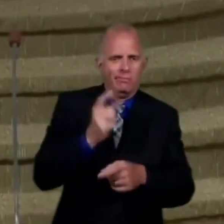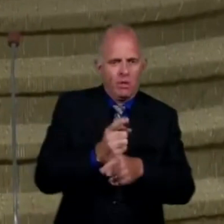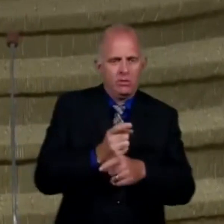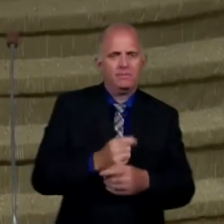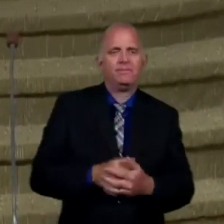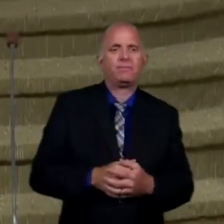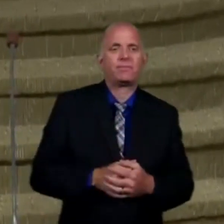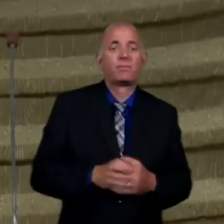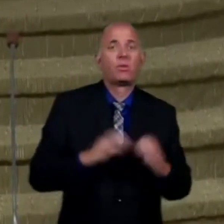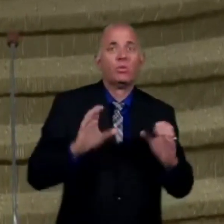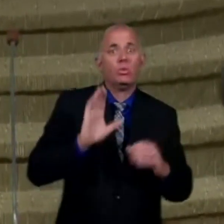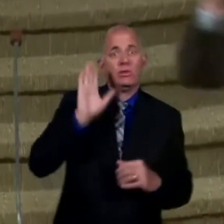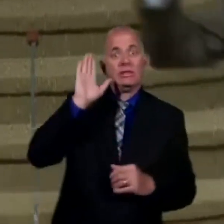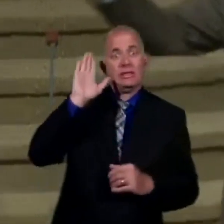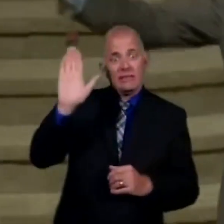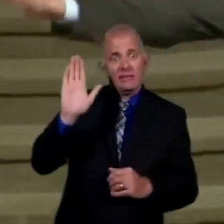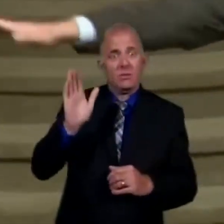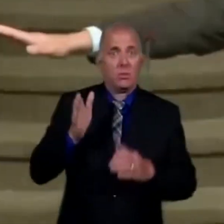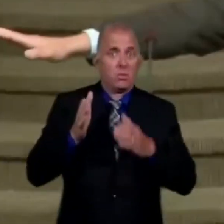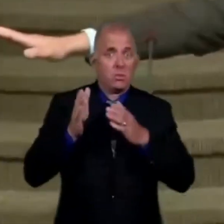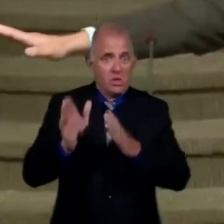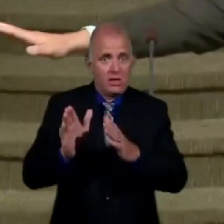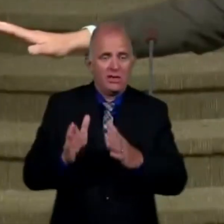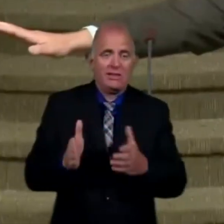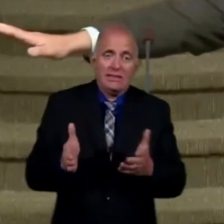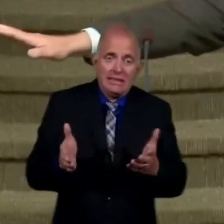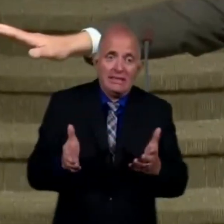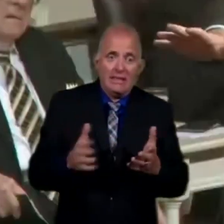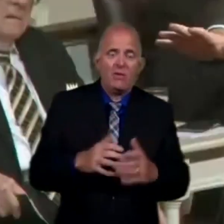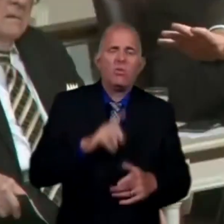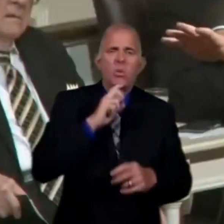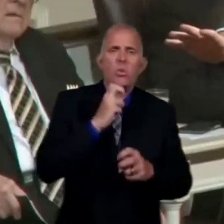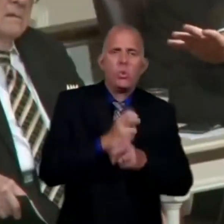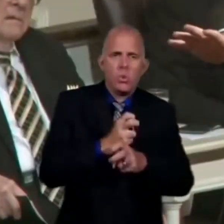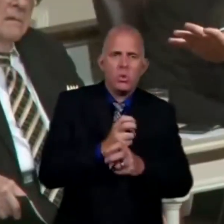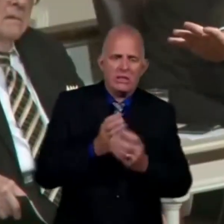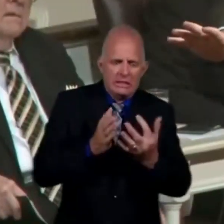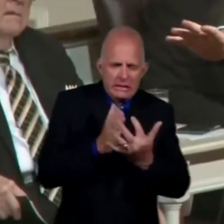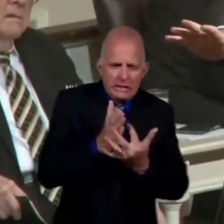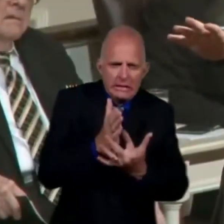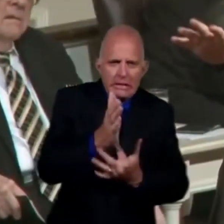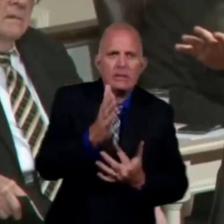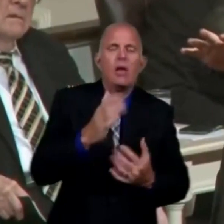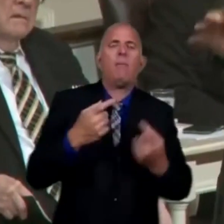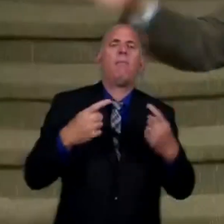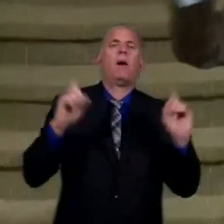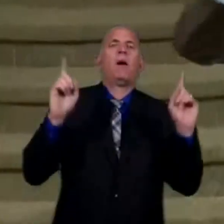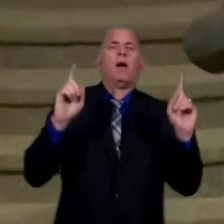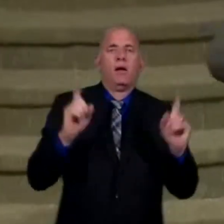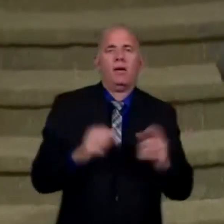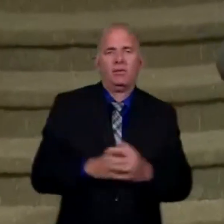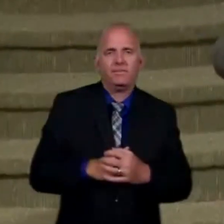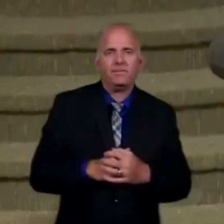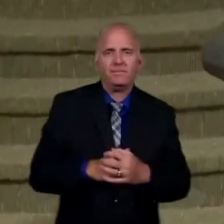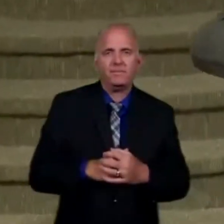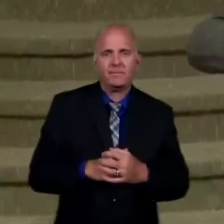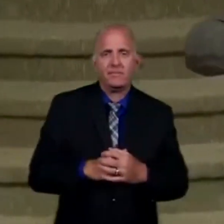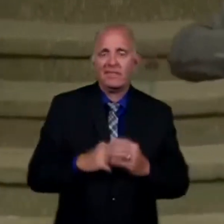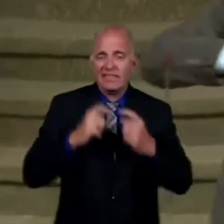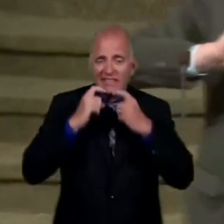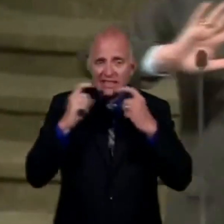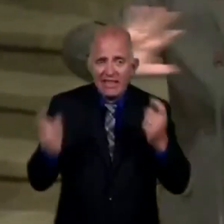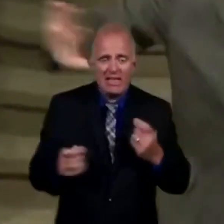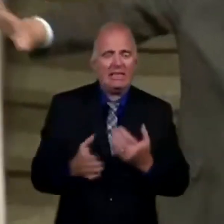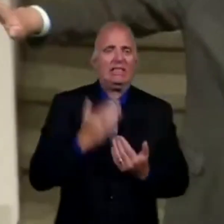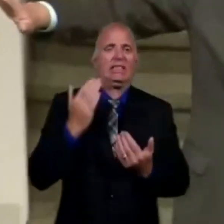it's hard on the front end, and it's always better on the back end. Sin is always easy to do,